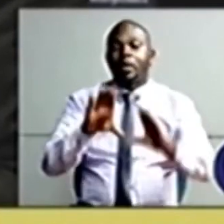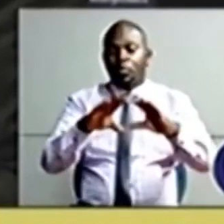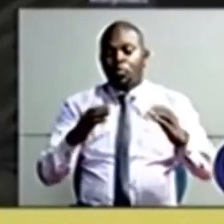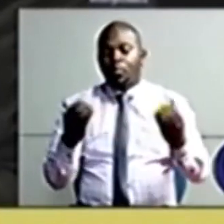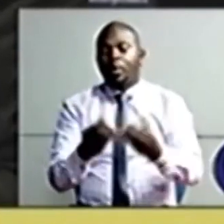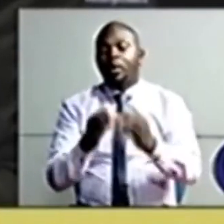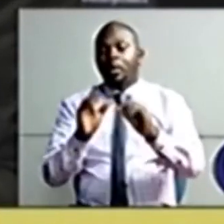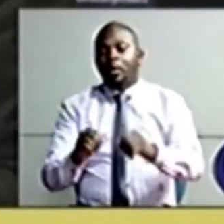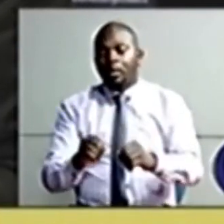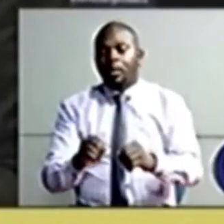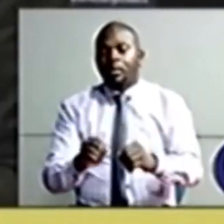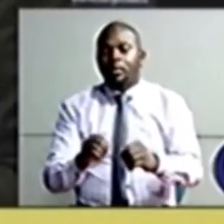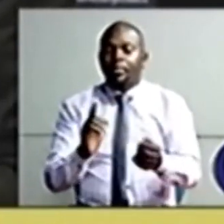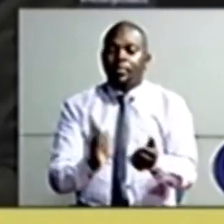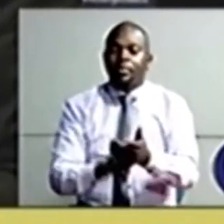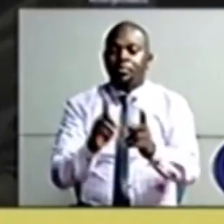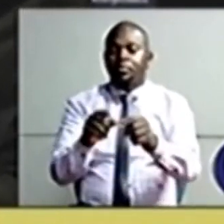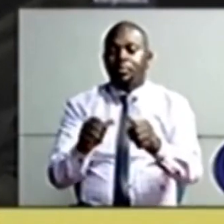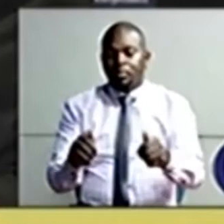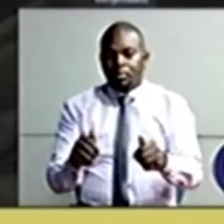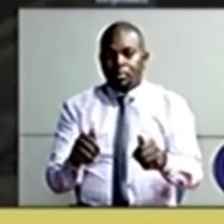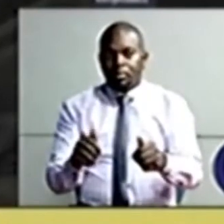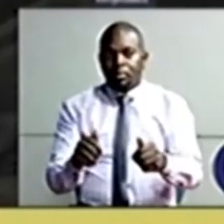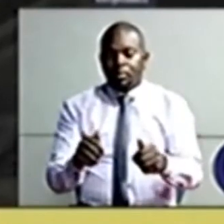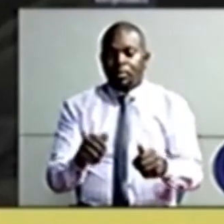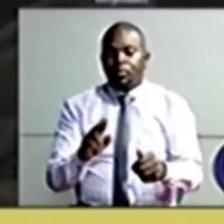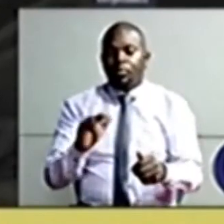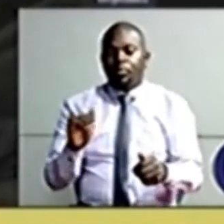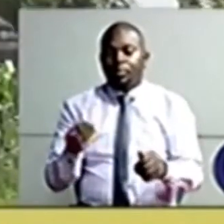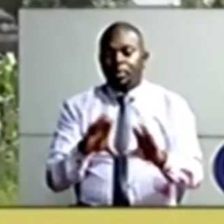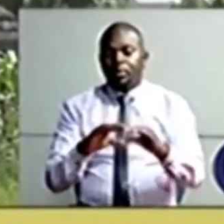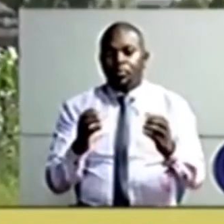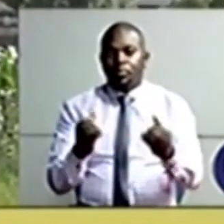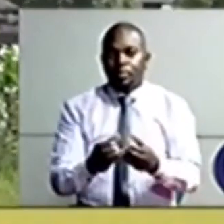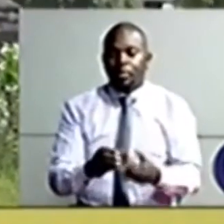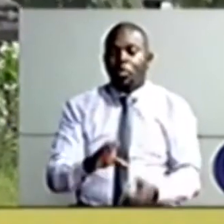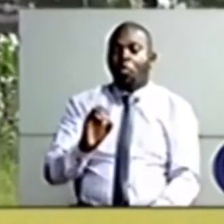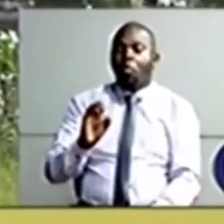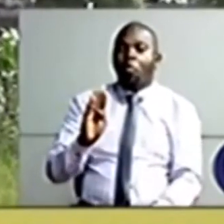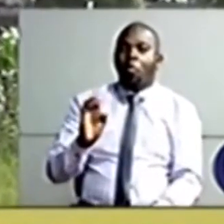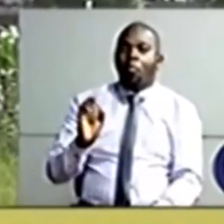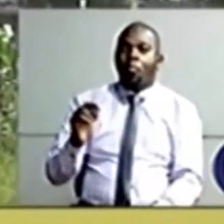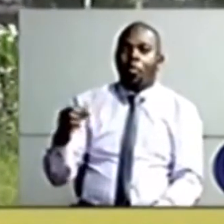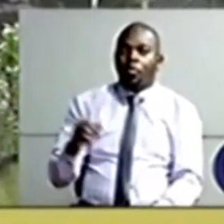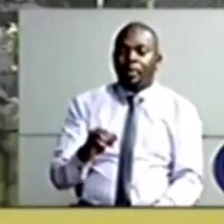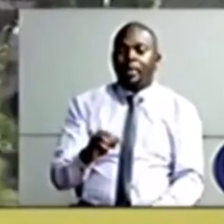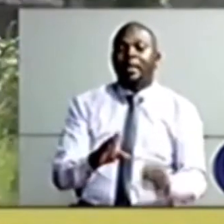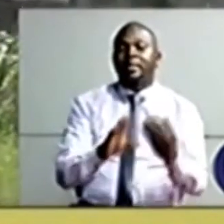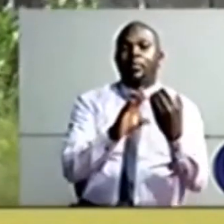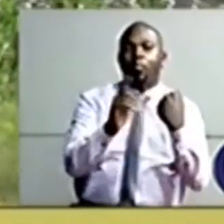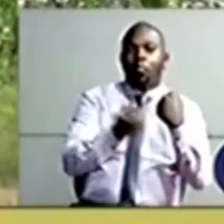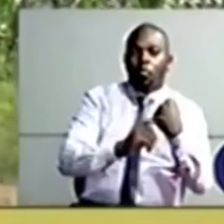so that they can also be received into the USMID fraternity. Obongi and Moyo district's boundary has